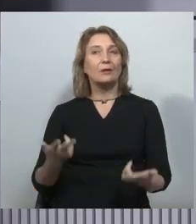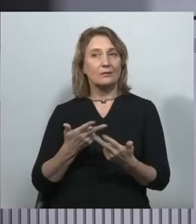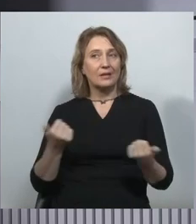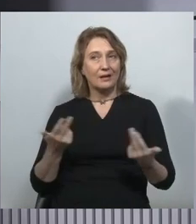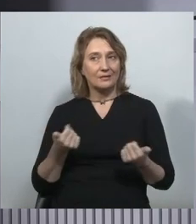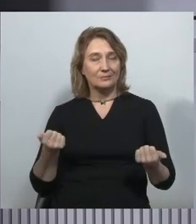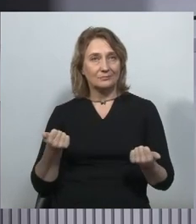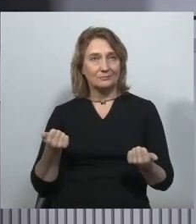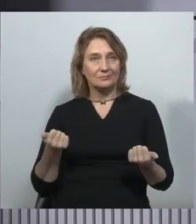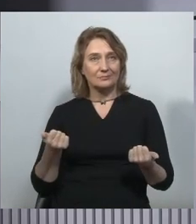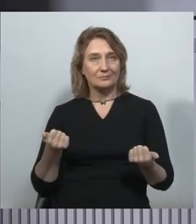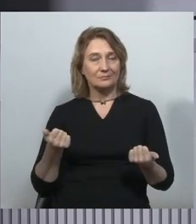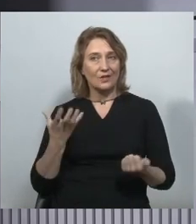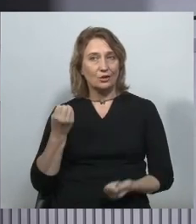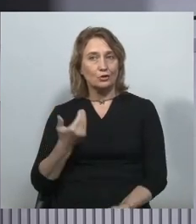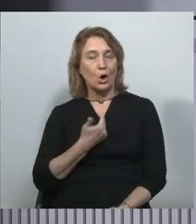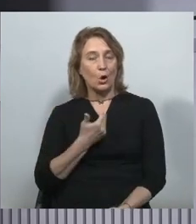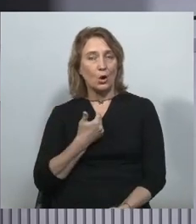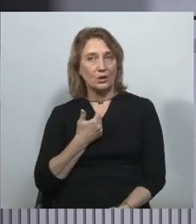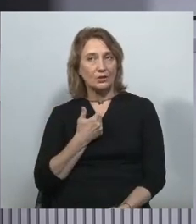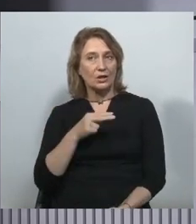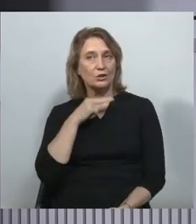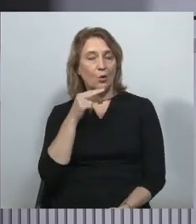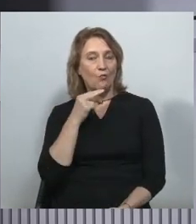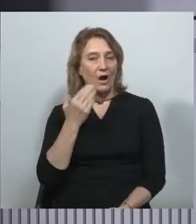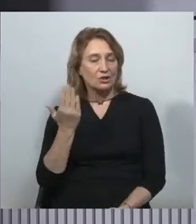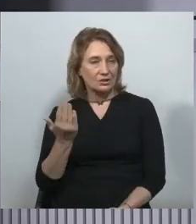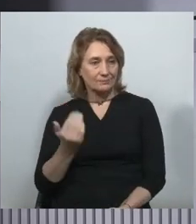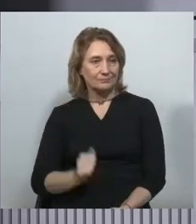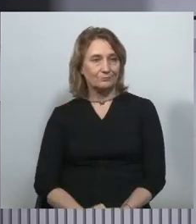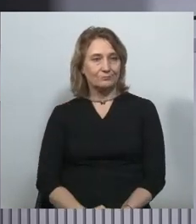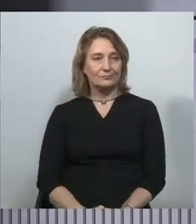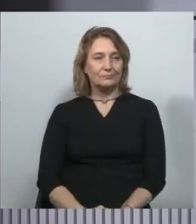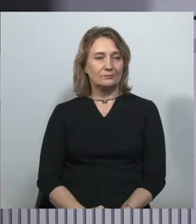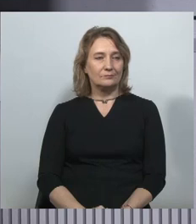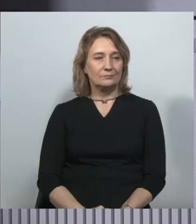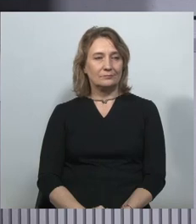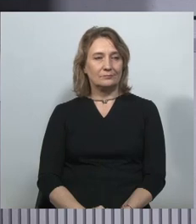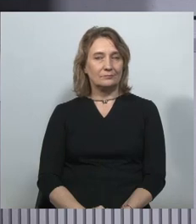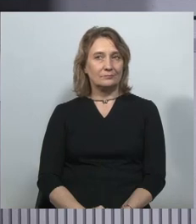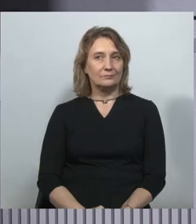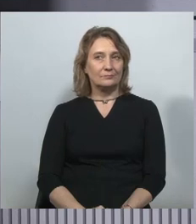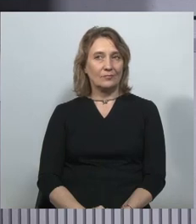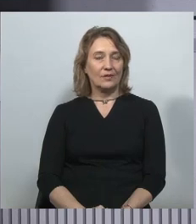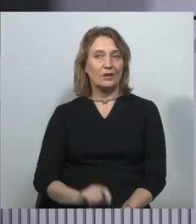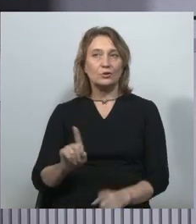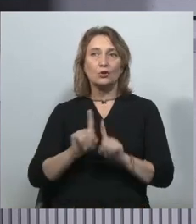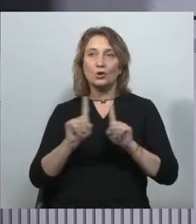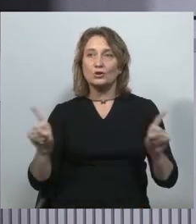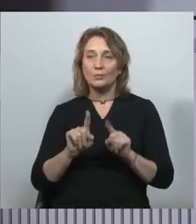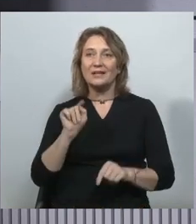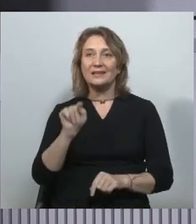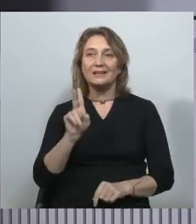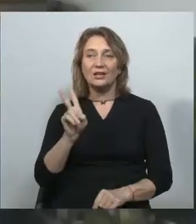one thing as well that I'd be very wary of, and that is of particular importance for those working in the media, is